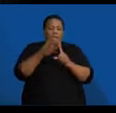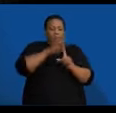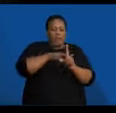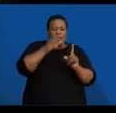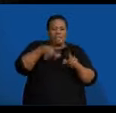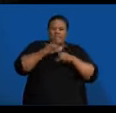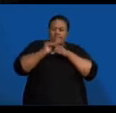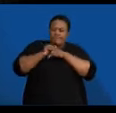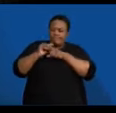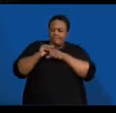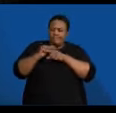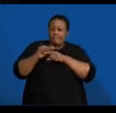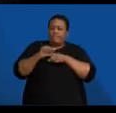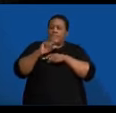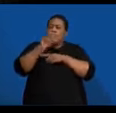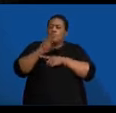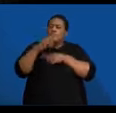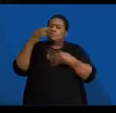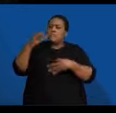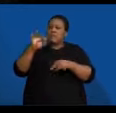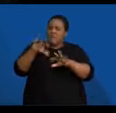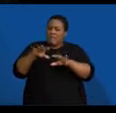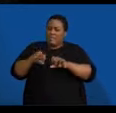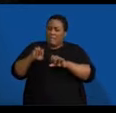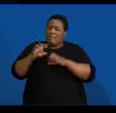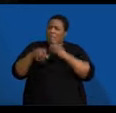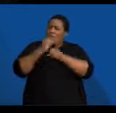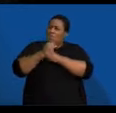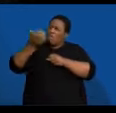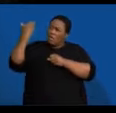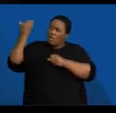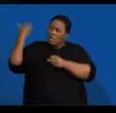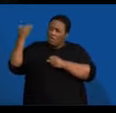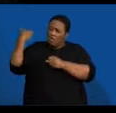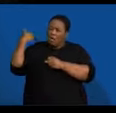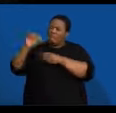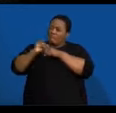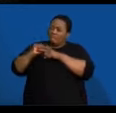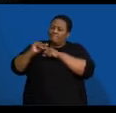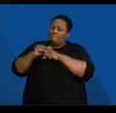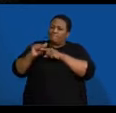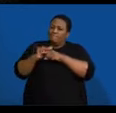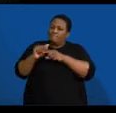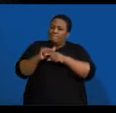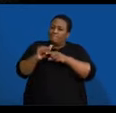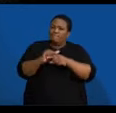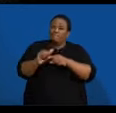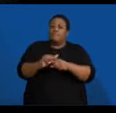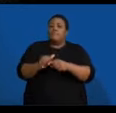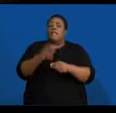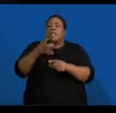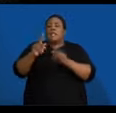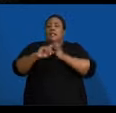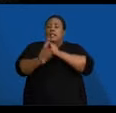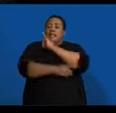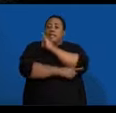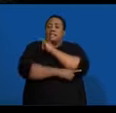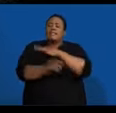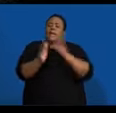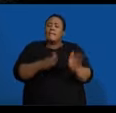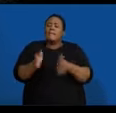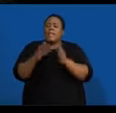a lot of past papers and apply what you have learned. And then the last thing would be plan how you're going to answer